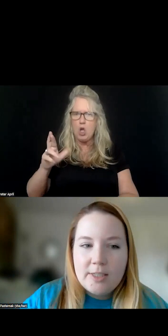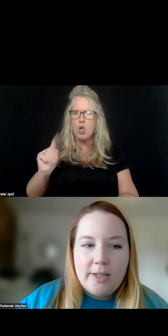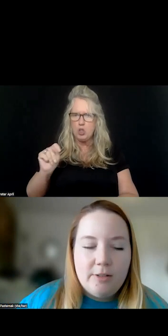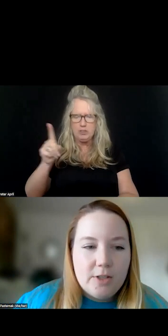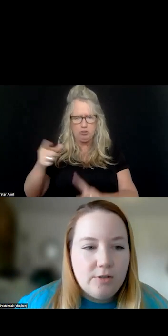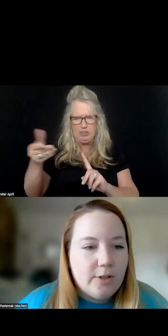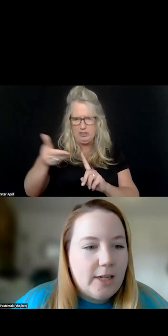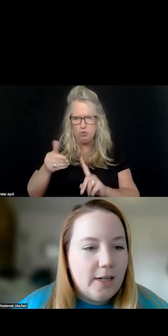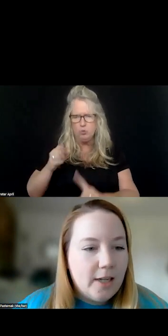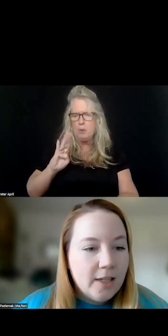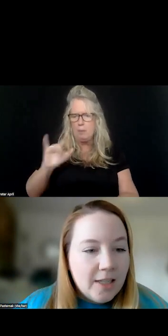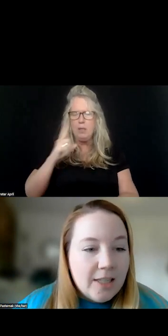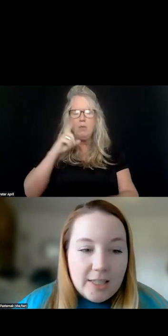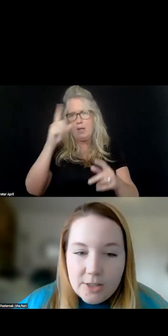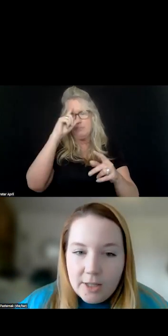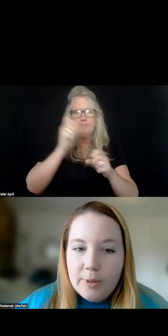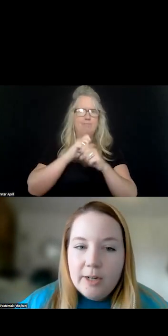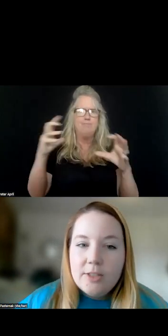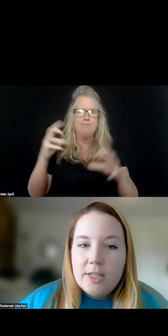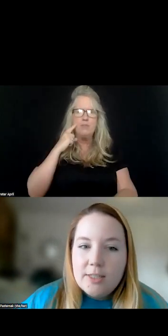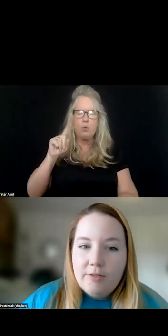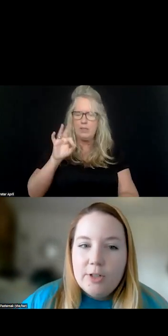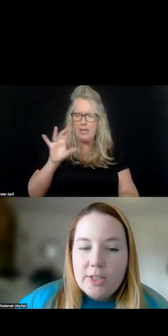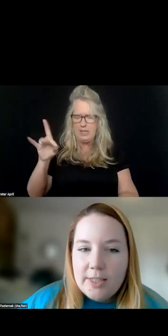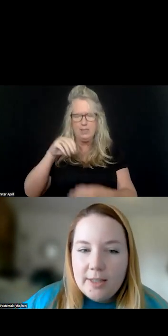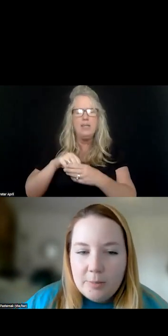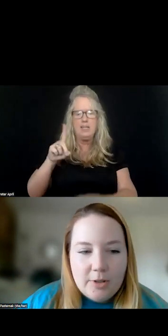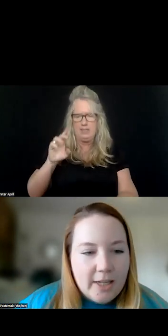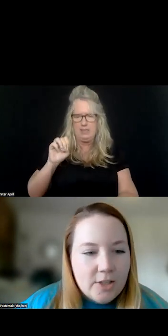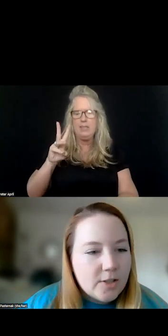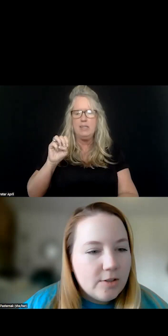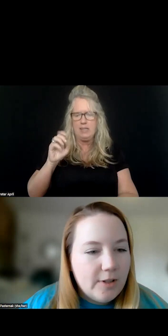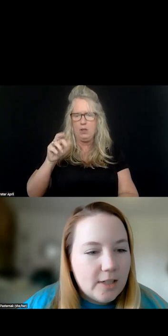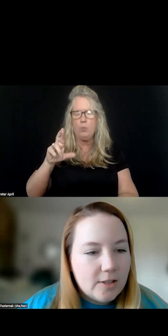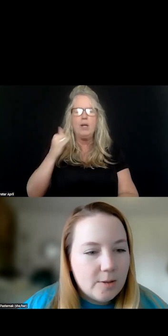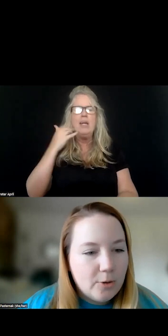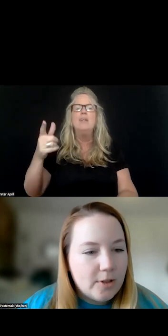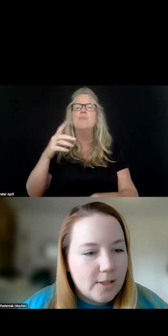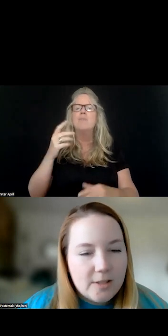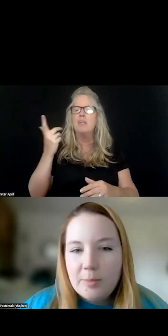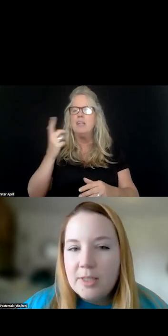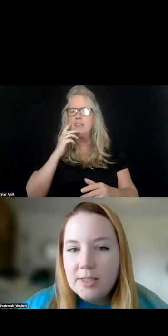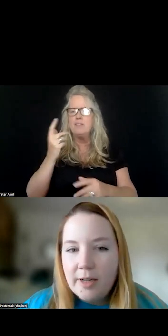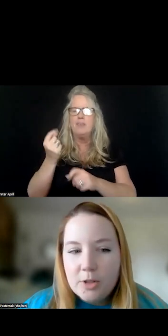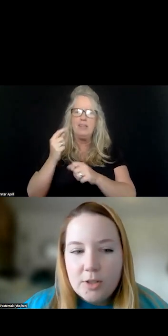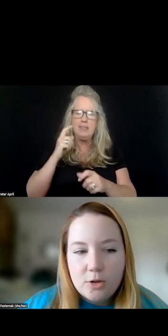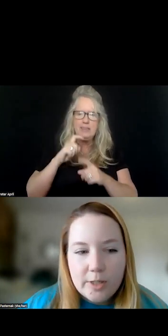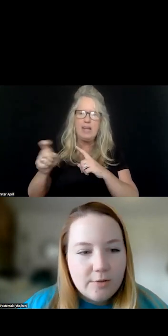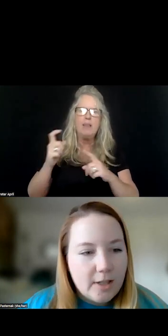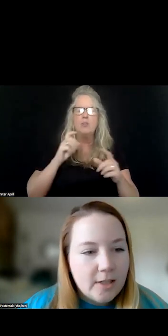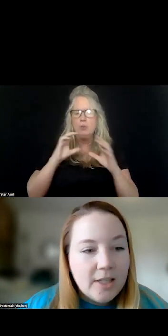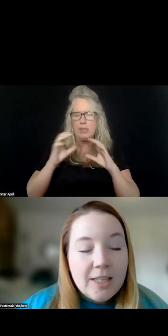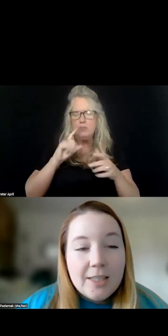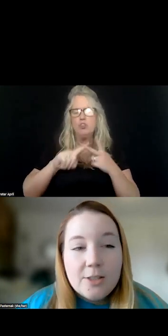really sets out the vision for 988 in Delaware, does leverage that telecommunications fee to support the system and establishes a